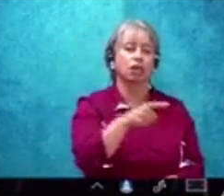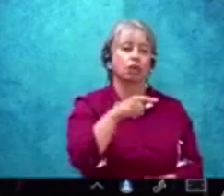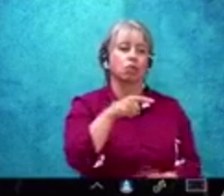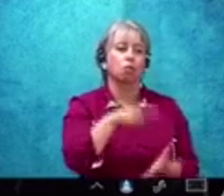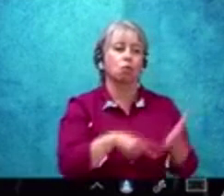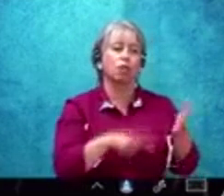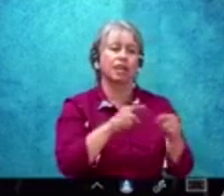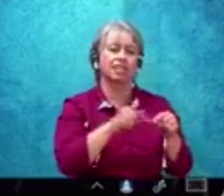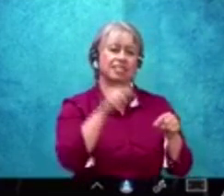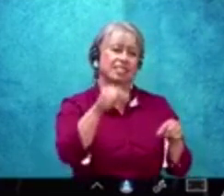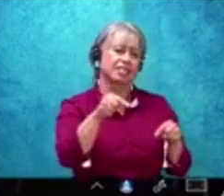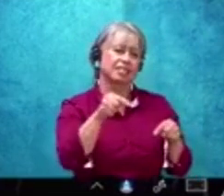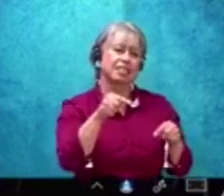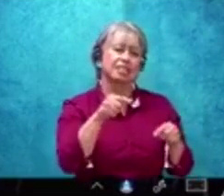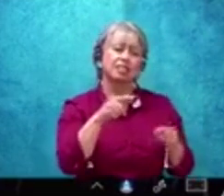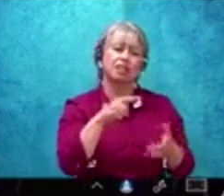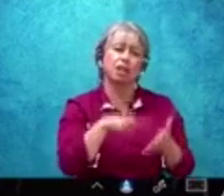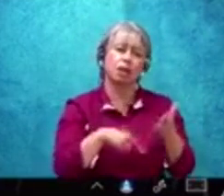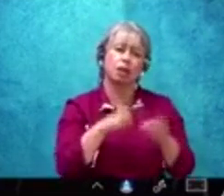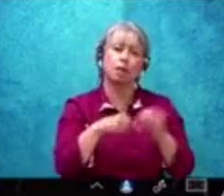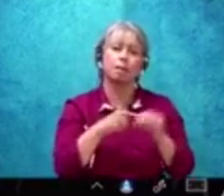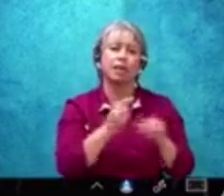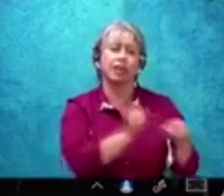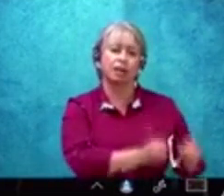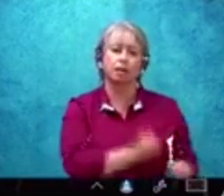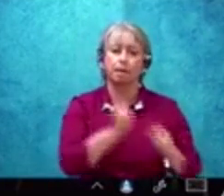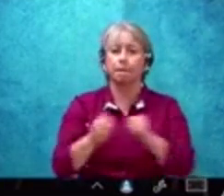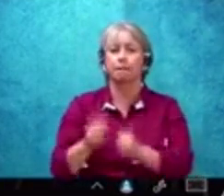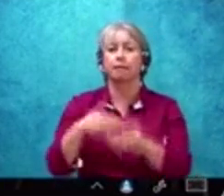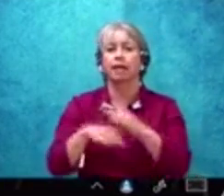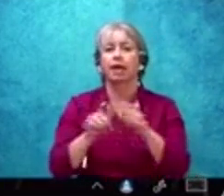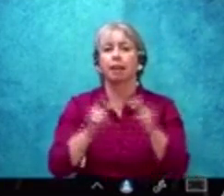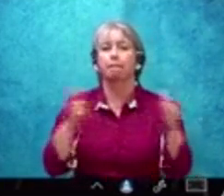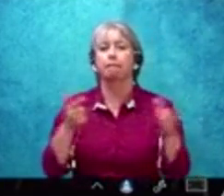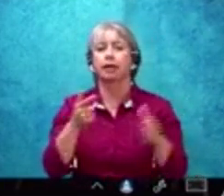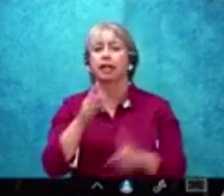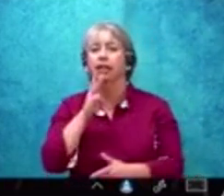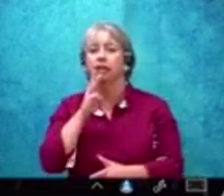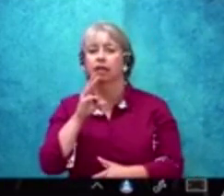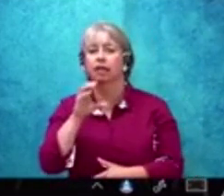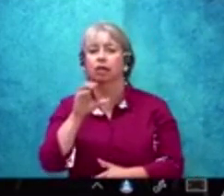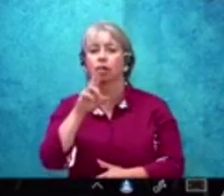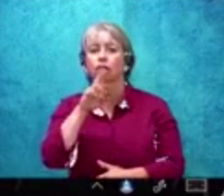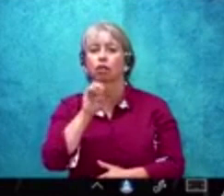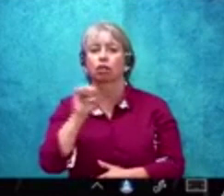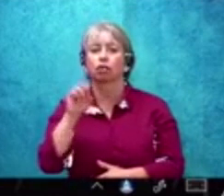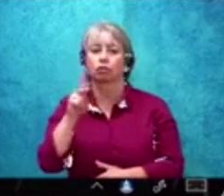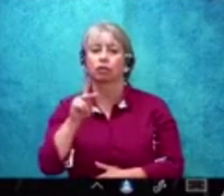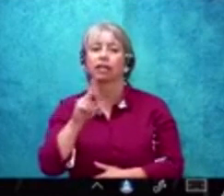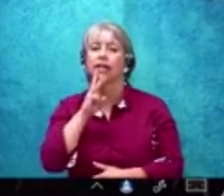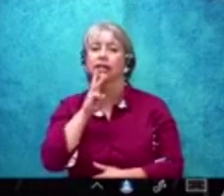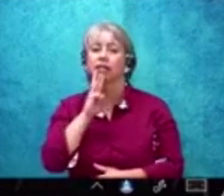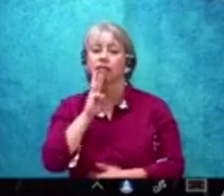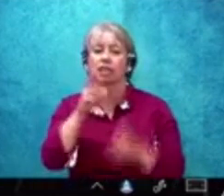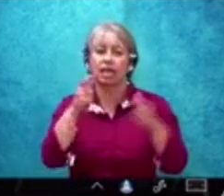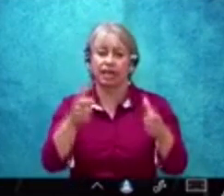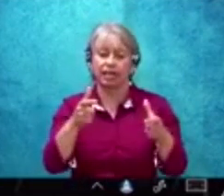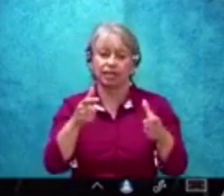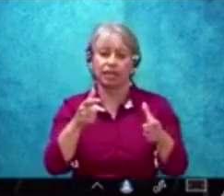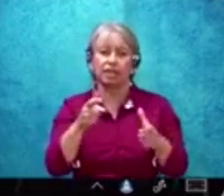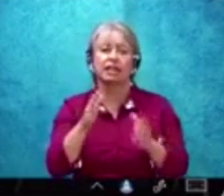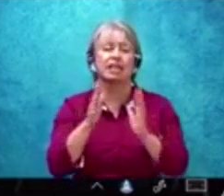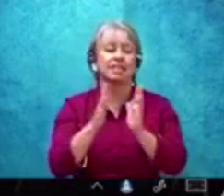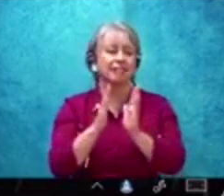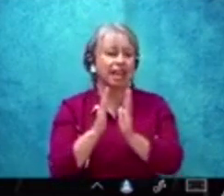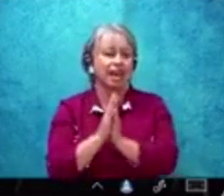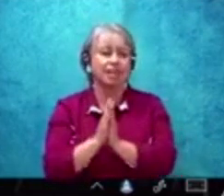So what is this problem about? Kayaking in Big Creek Lake. What is it asking? For us to find the total amount. But we